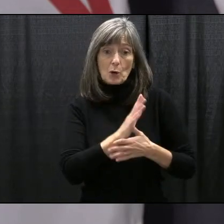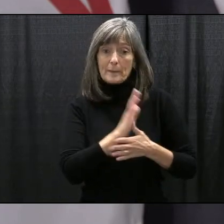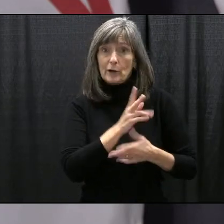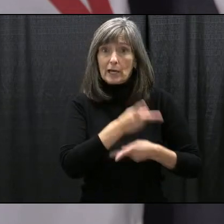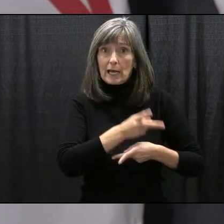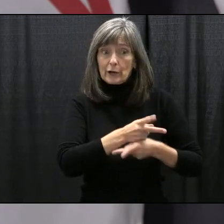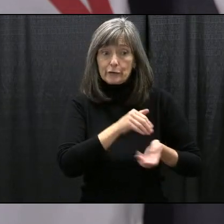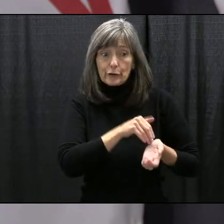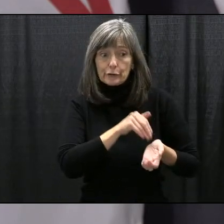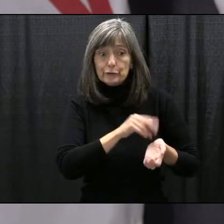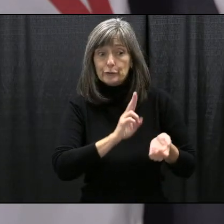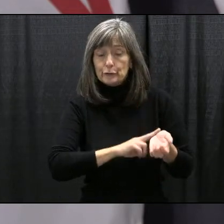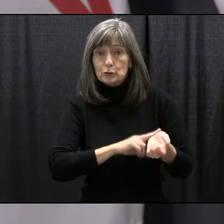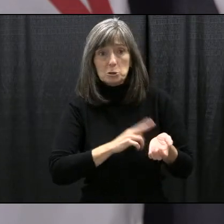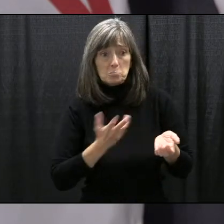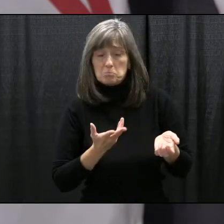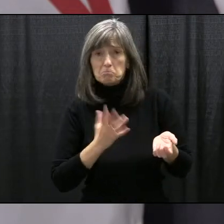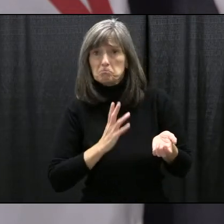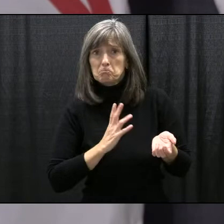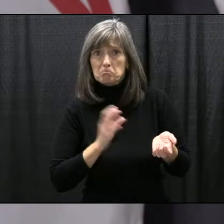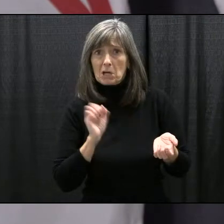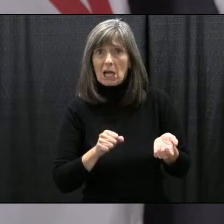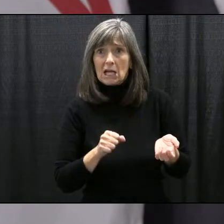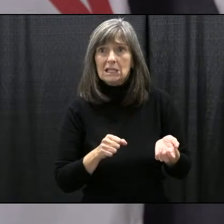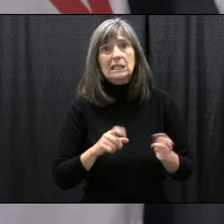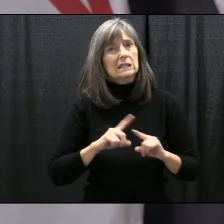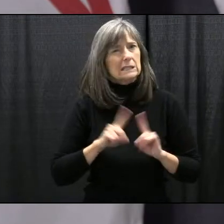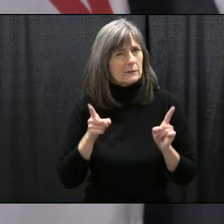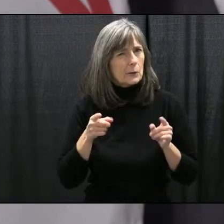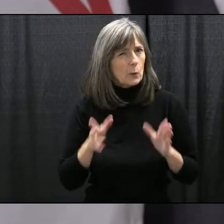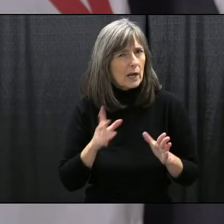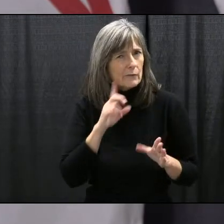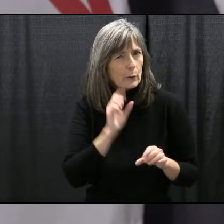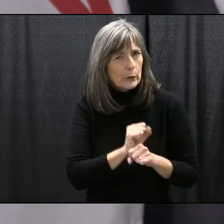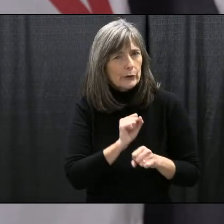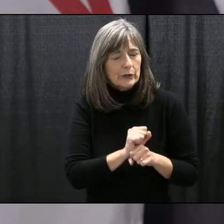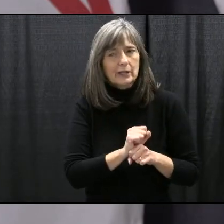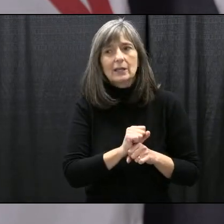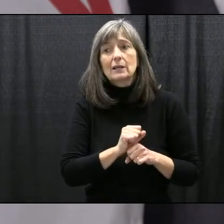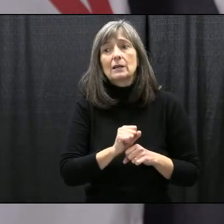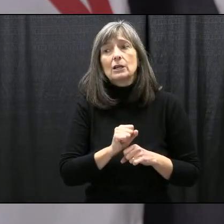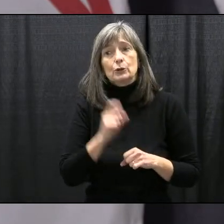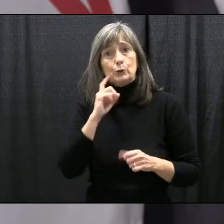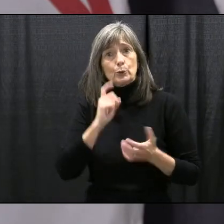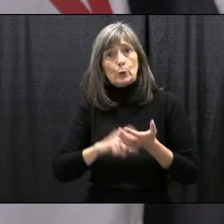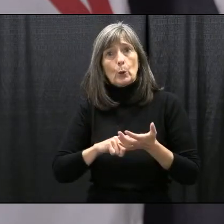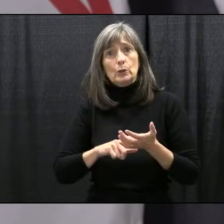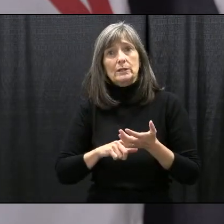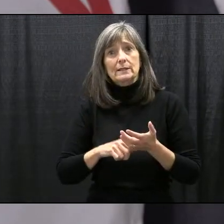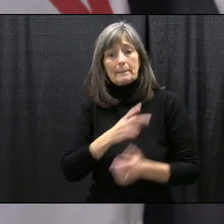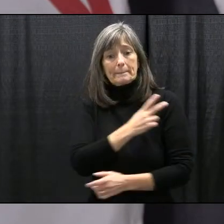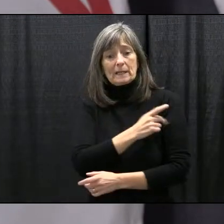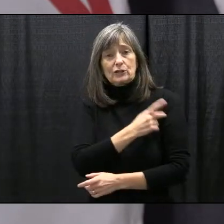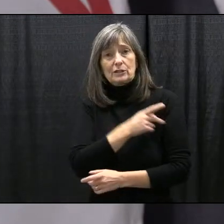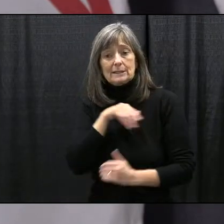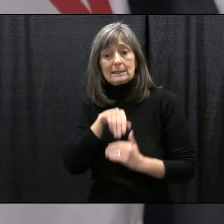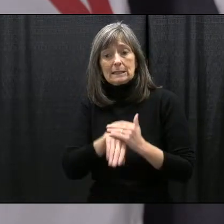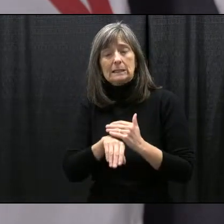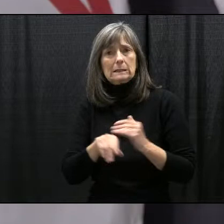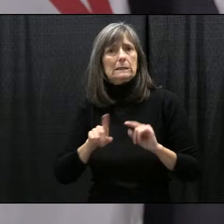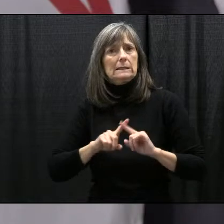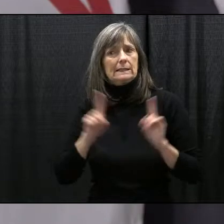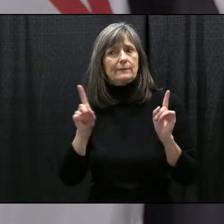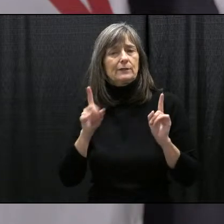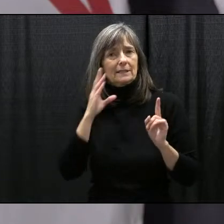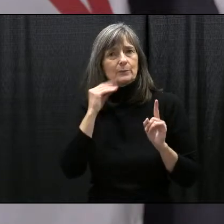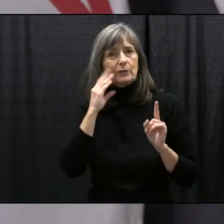care physicians prepared to work there. It's a different way of working. Patients will experience a different thing in Metro,